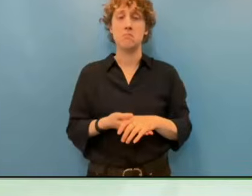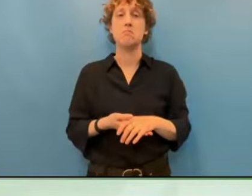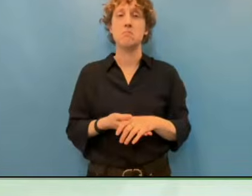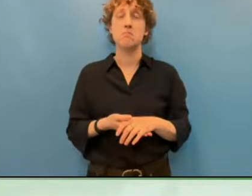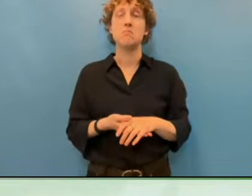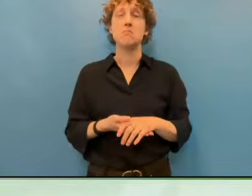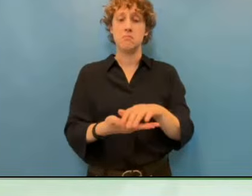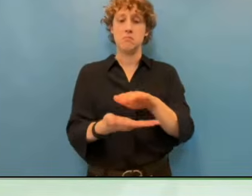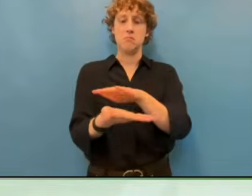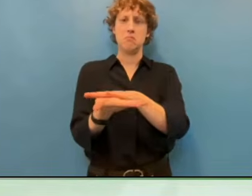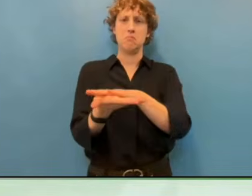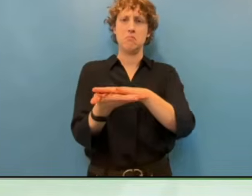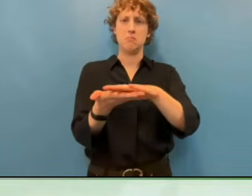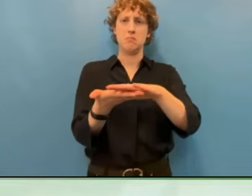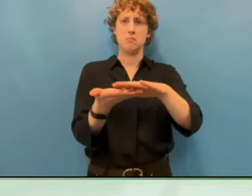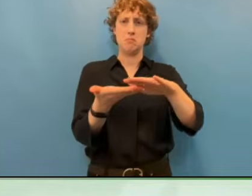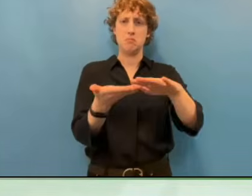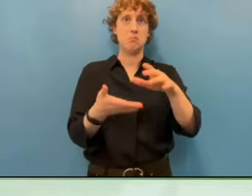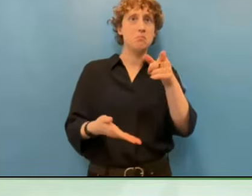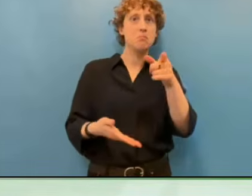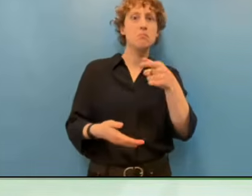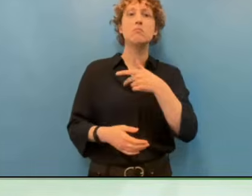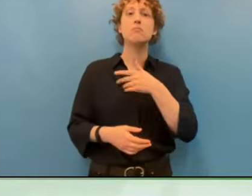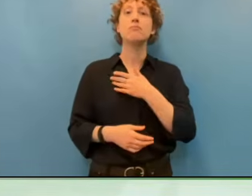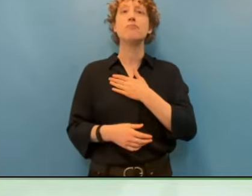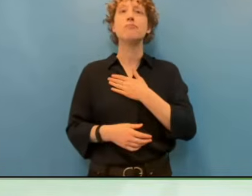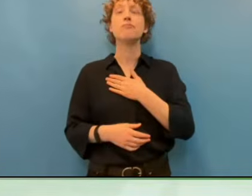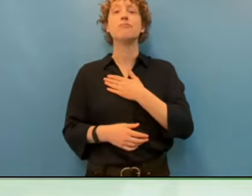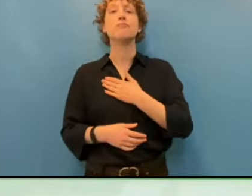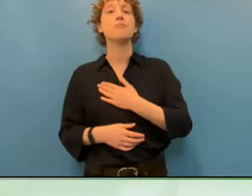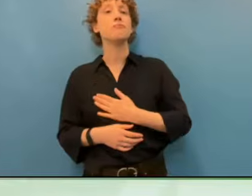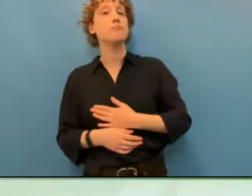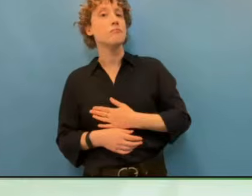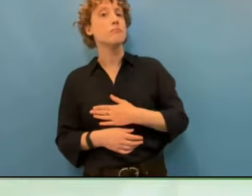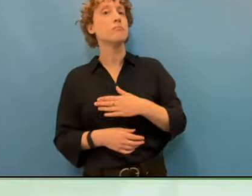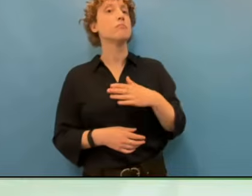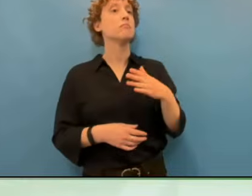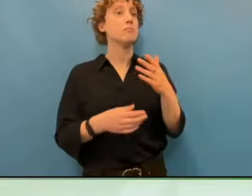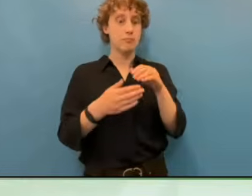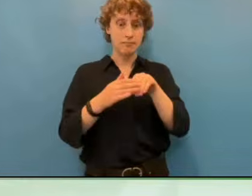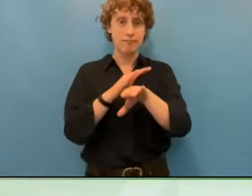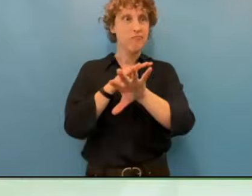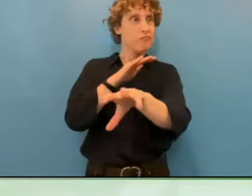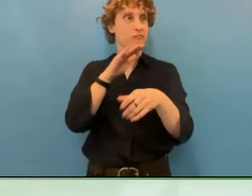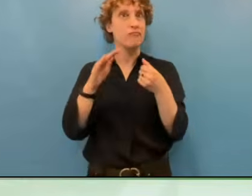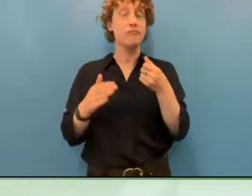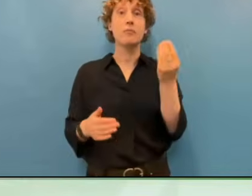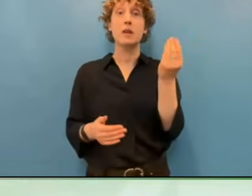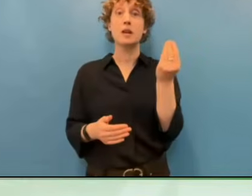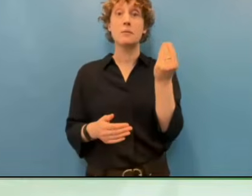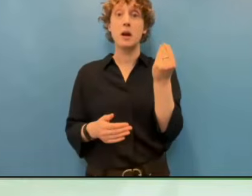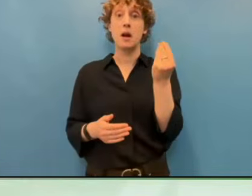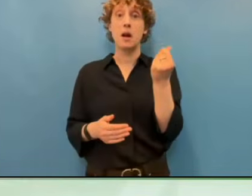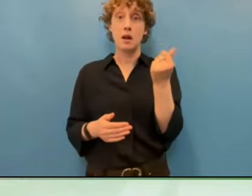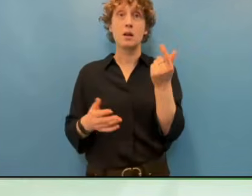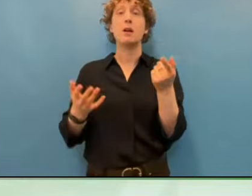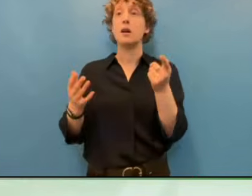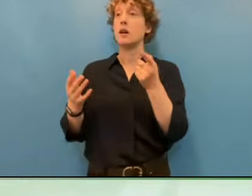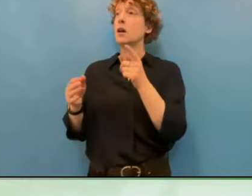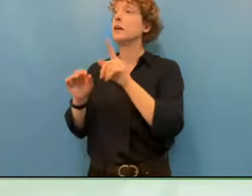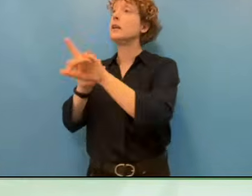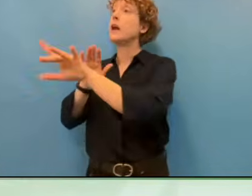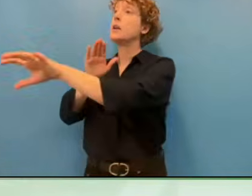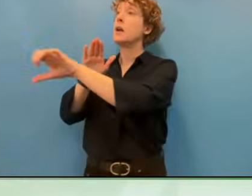you want to do something or to have access to your money, you can always convert it to cash and buy goods